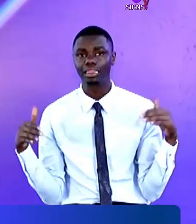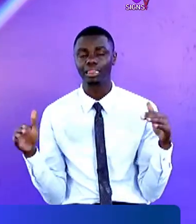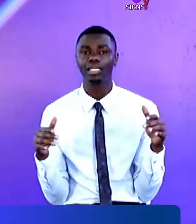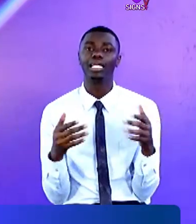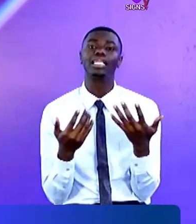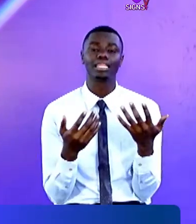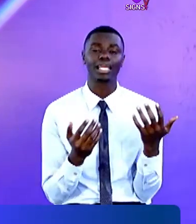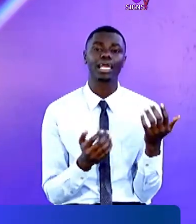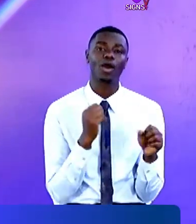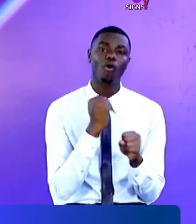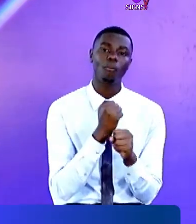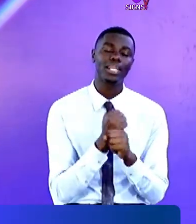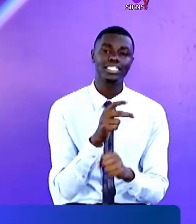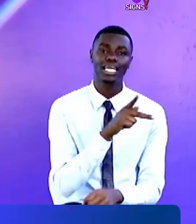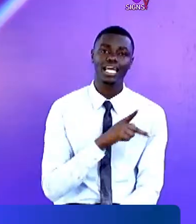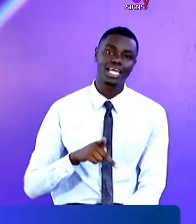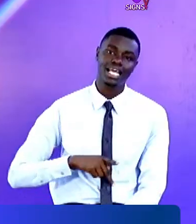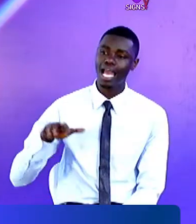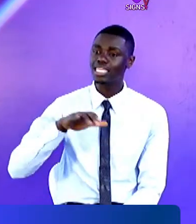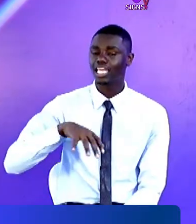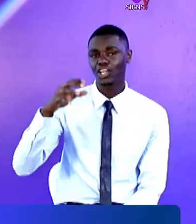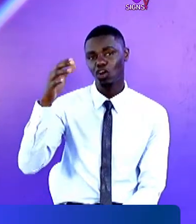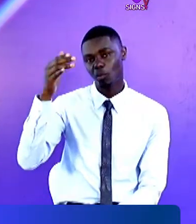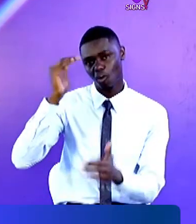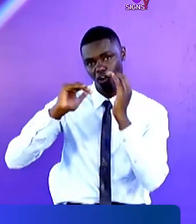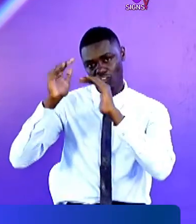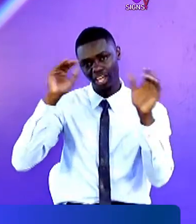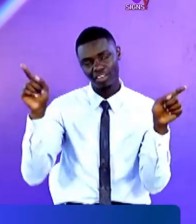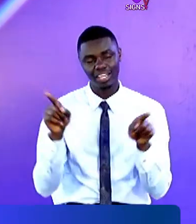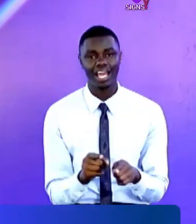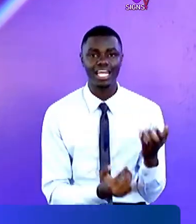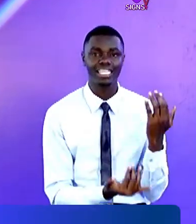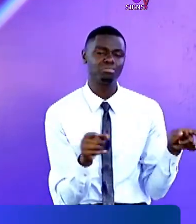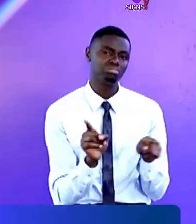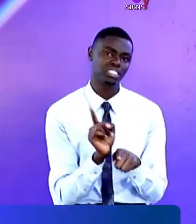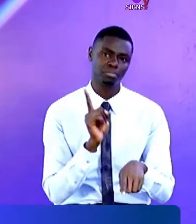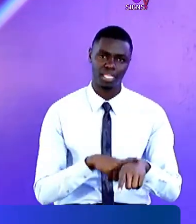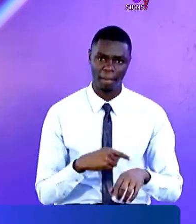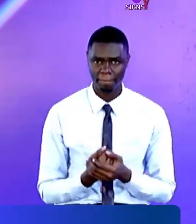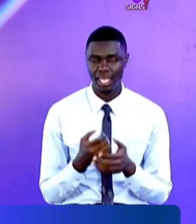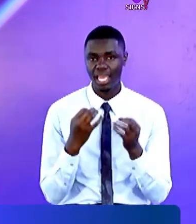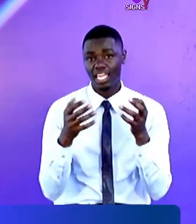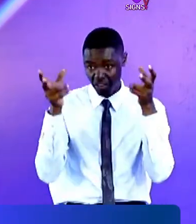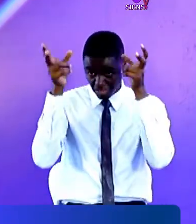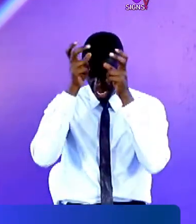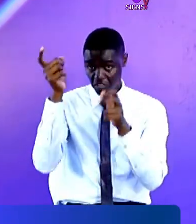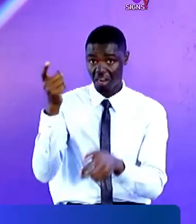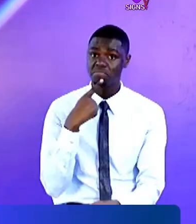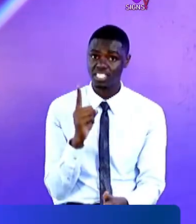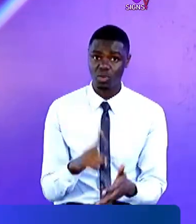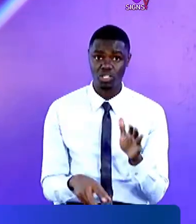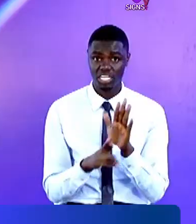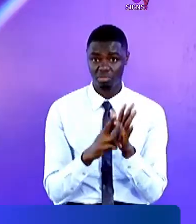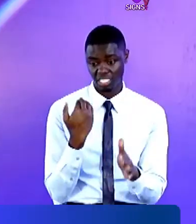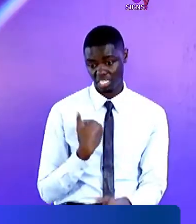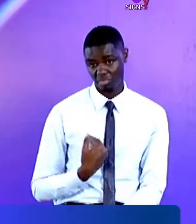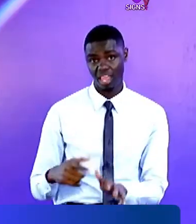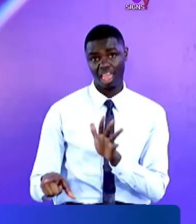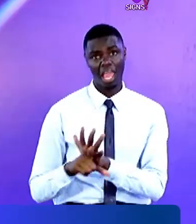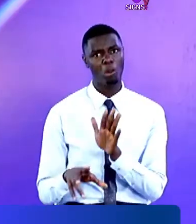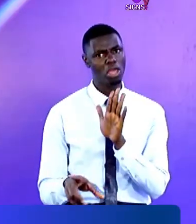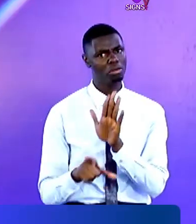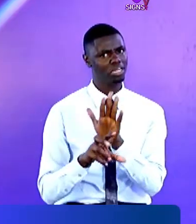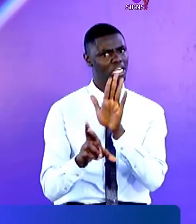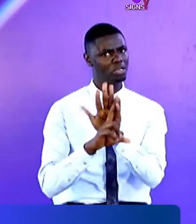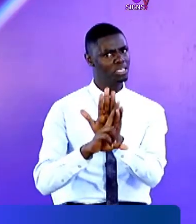kingdom of heaven and also the kingdom of hell at the same time. That's how law is structured. That if the devil comes and says, represent me, a lawyer will